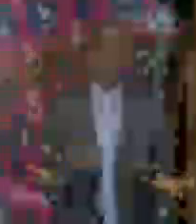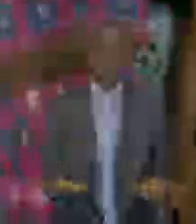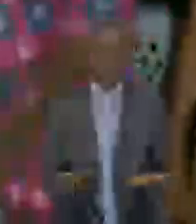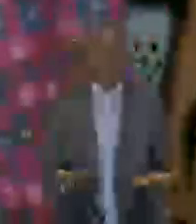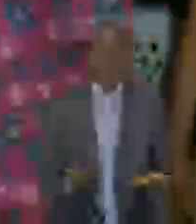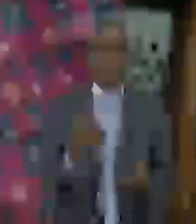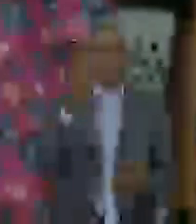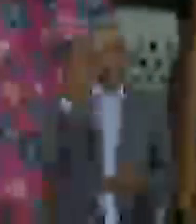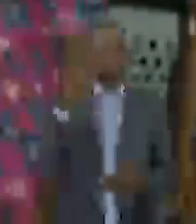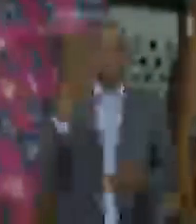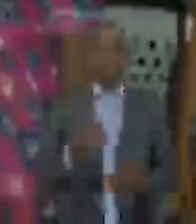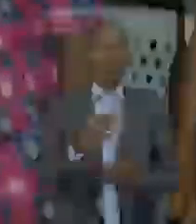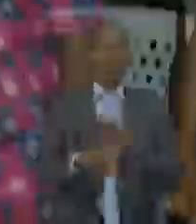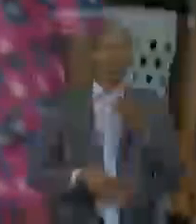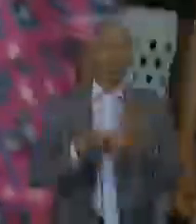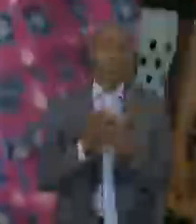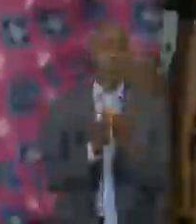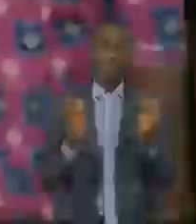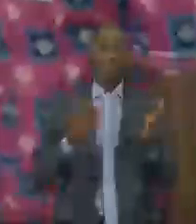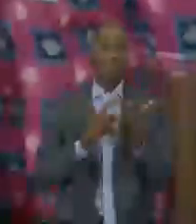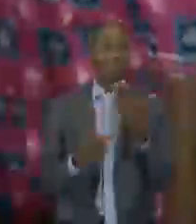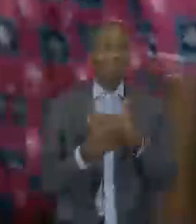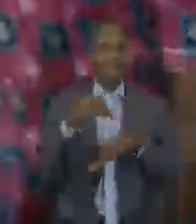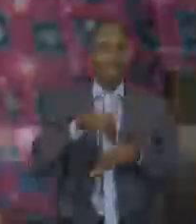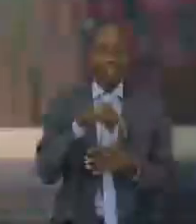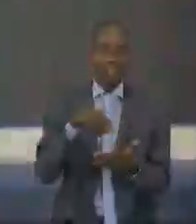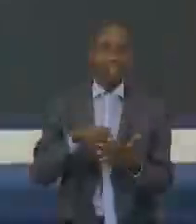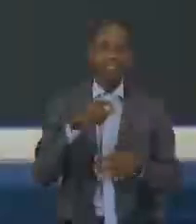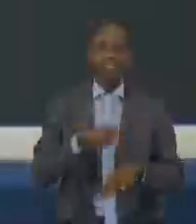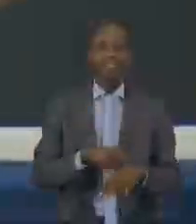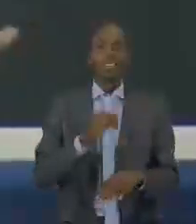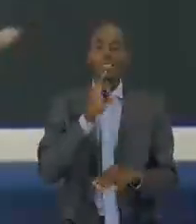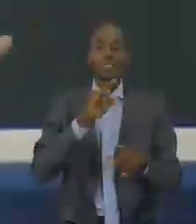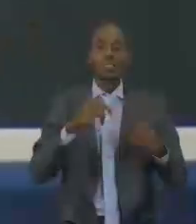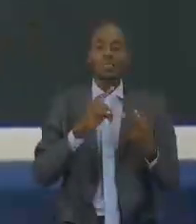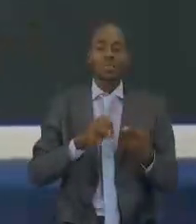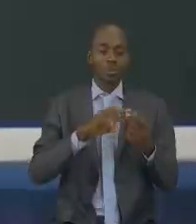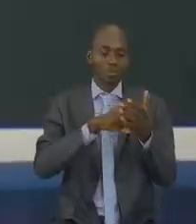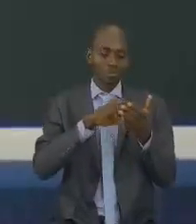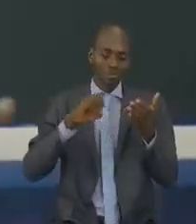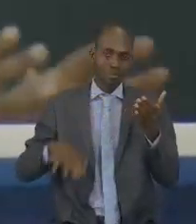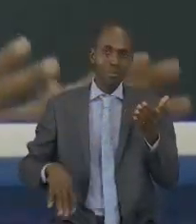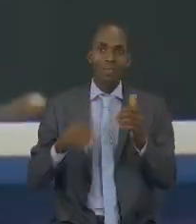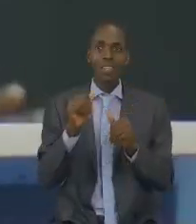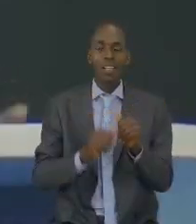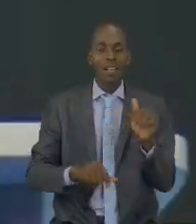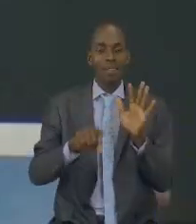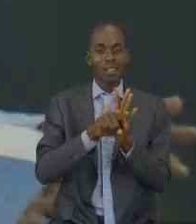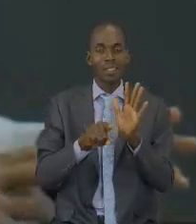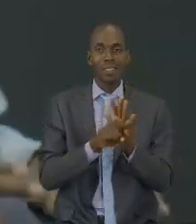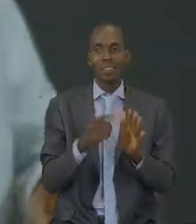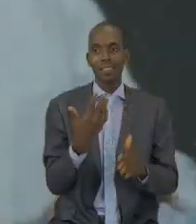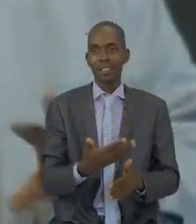the global crusade at this time is going to blot out every negative